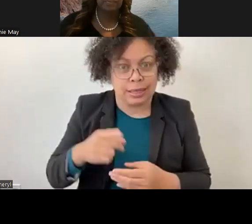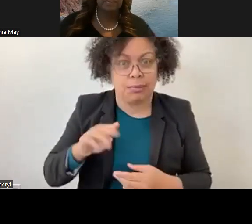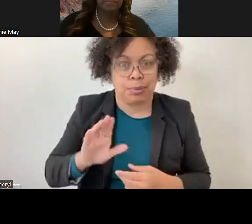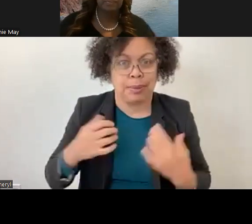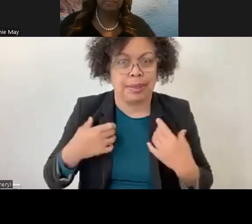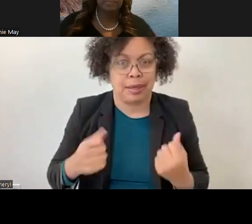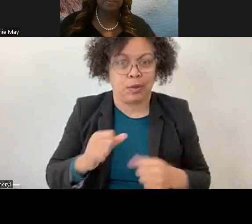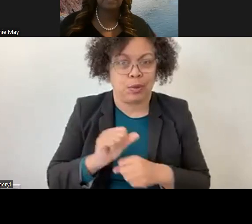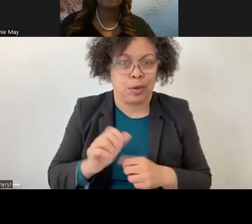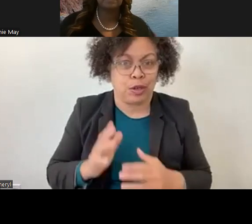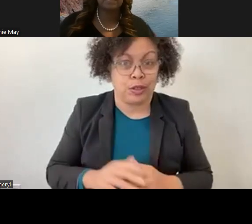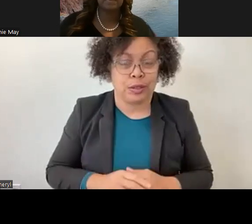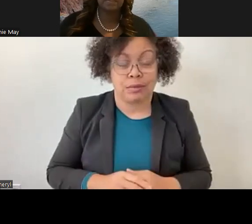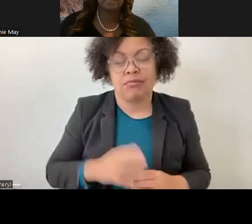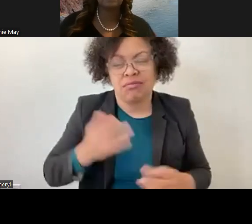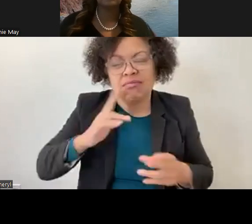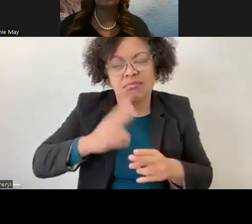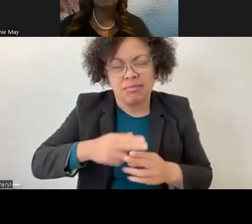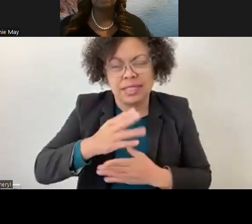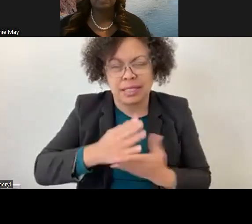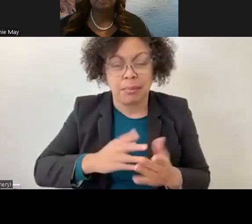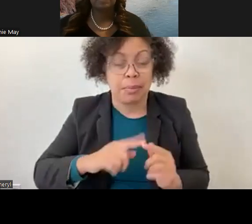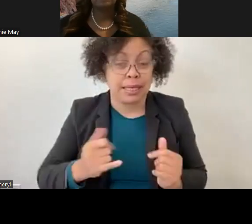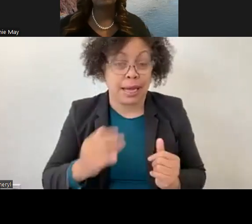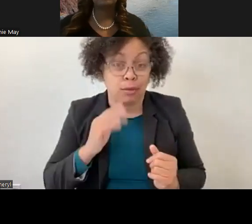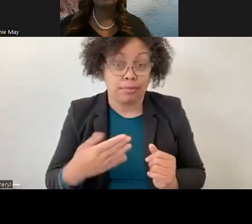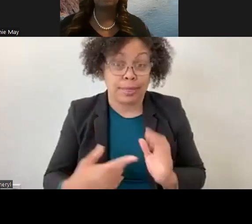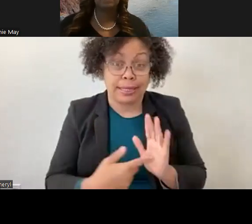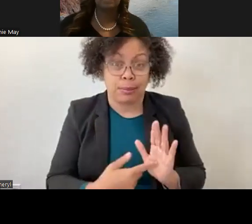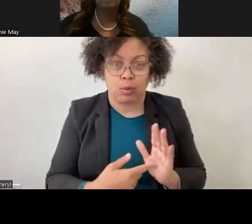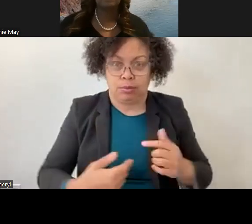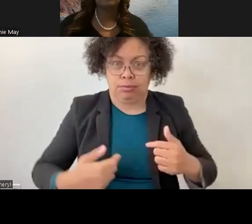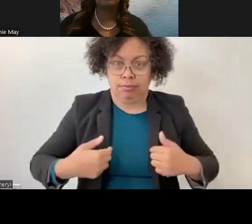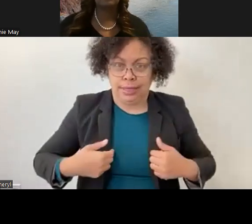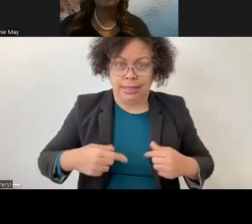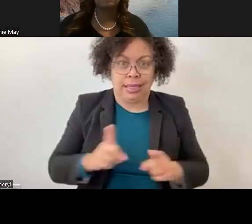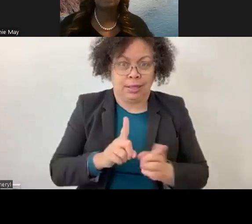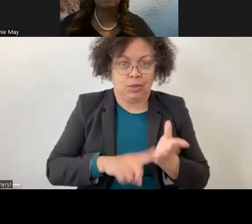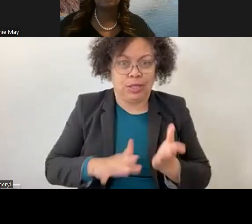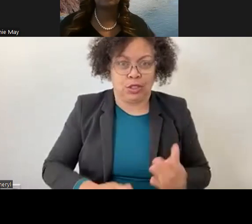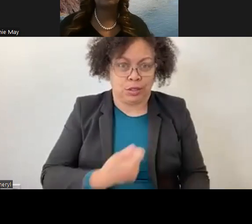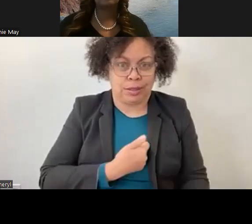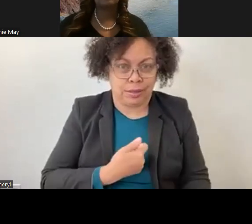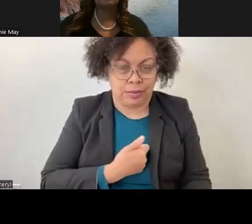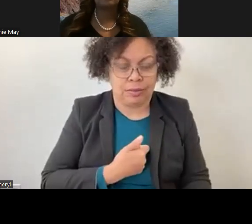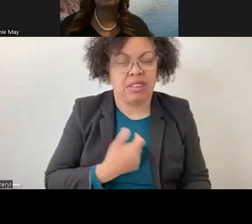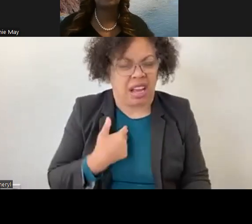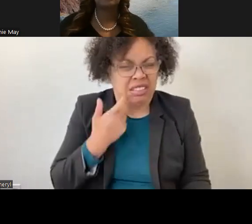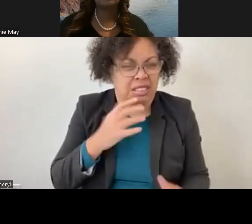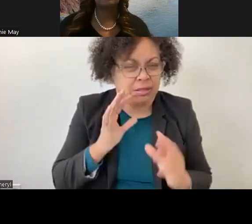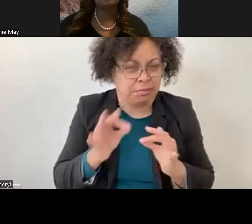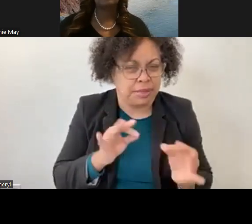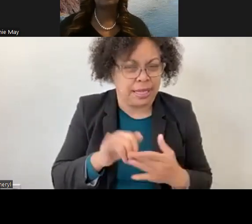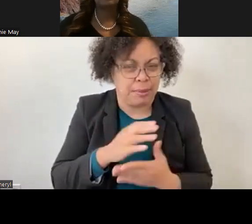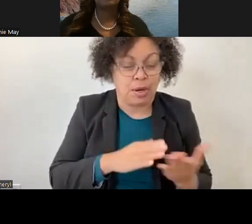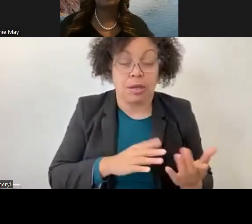workforce. You've mentioned a few. I gave you an example of me as a worker, as a researcher, but maybe there are other examples